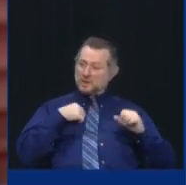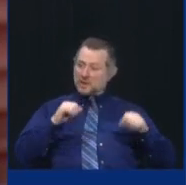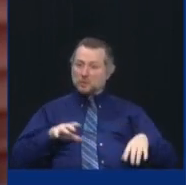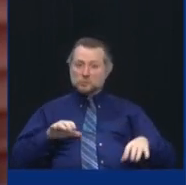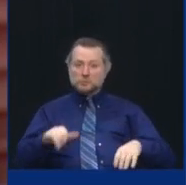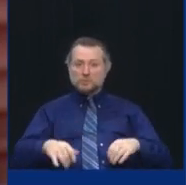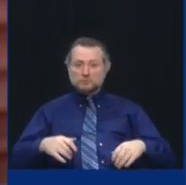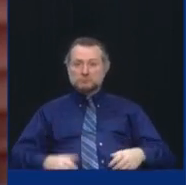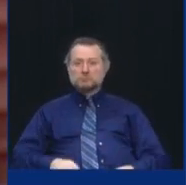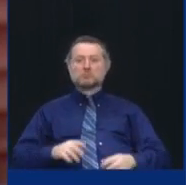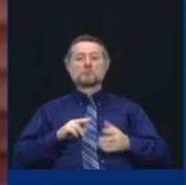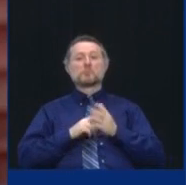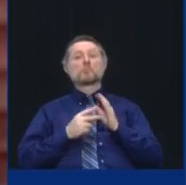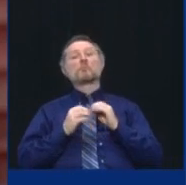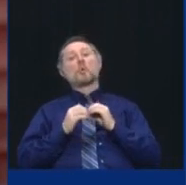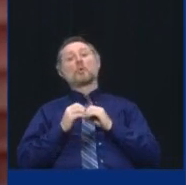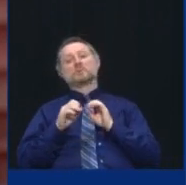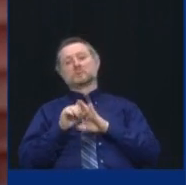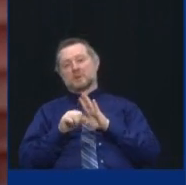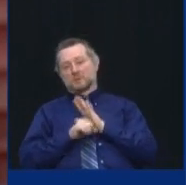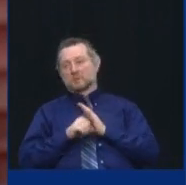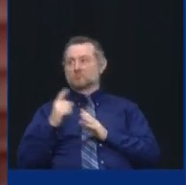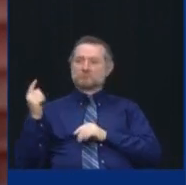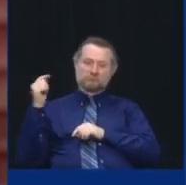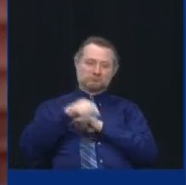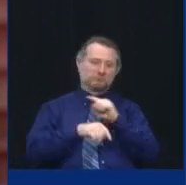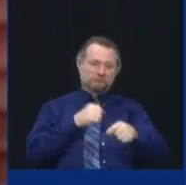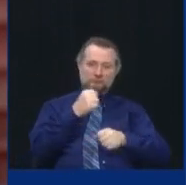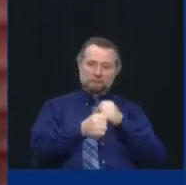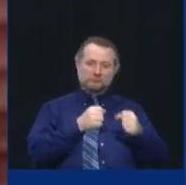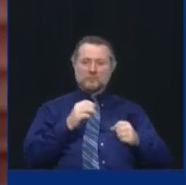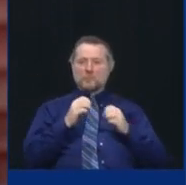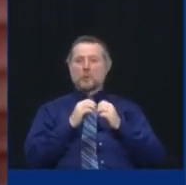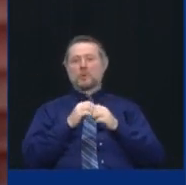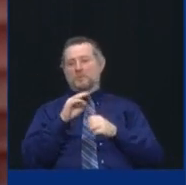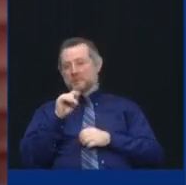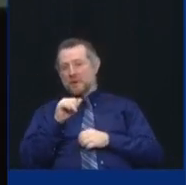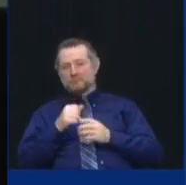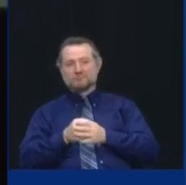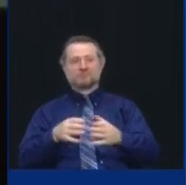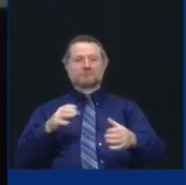troopers, more MTA police.